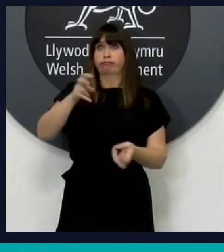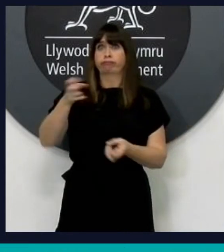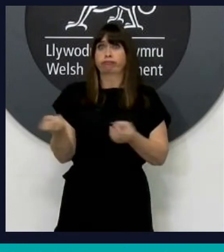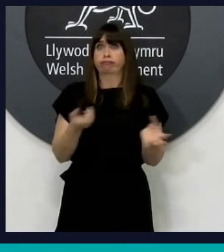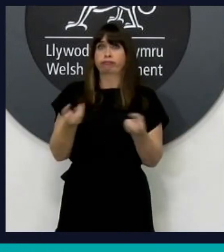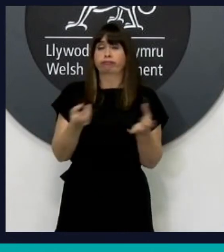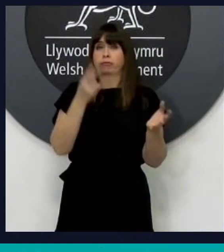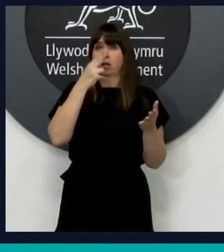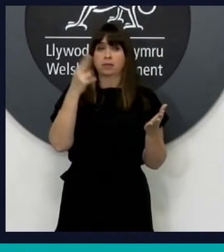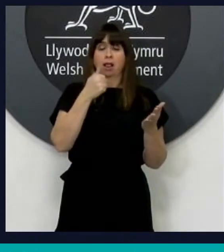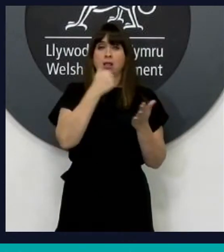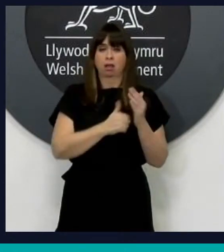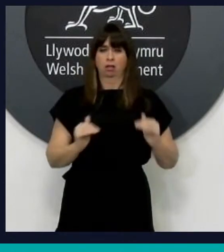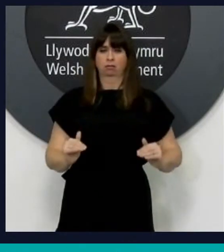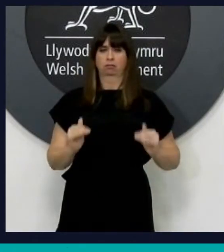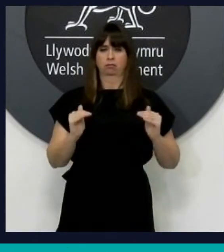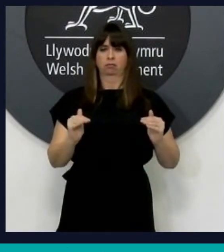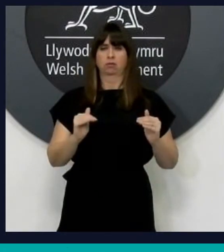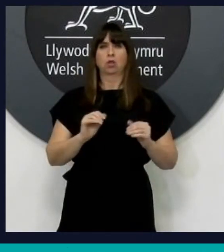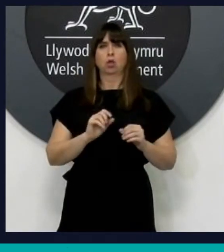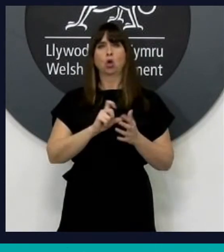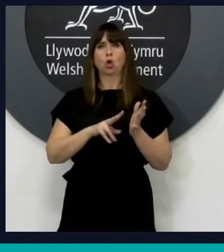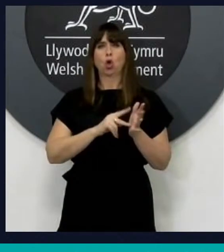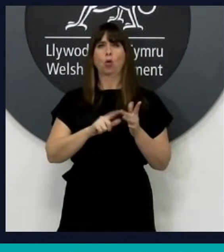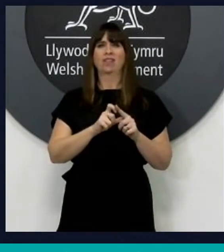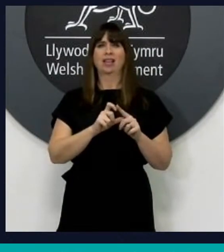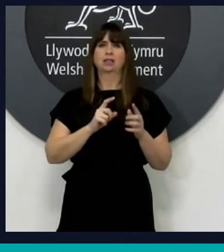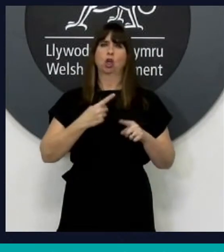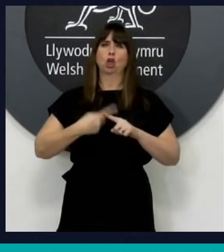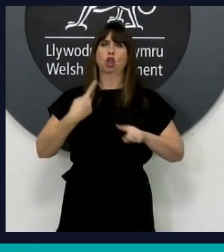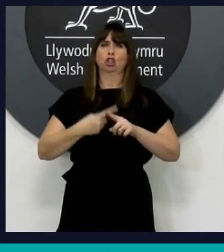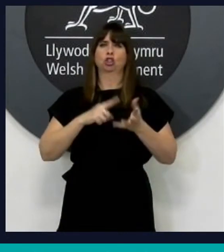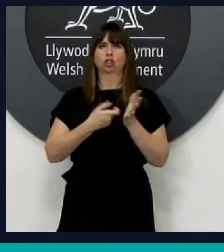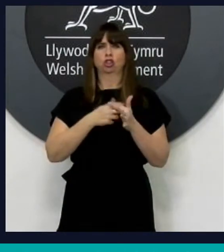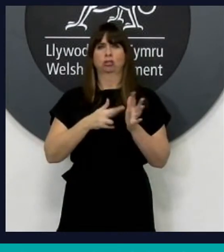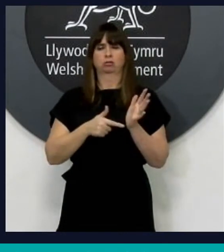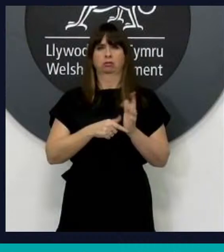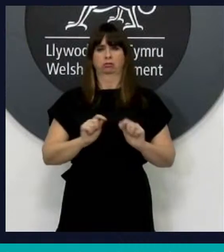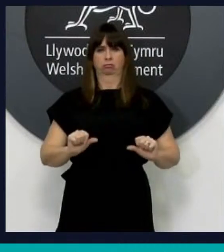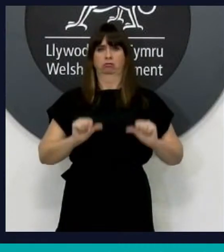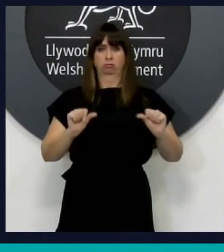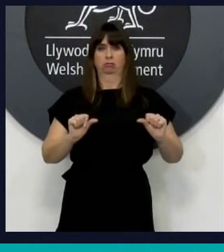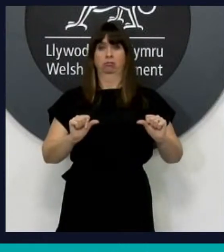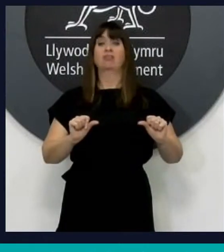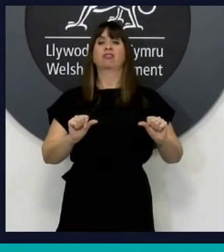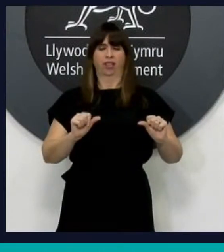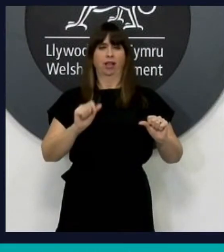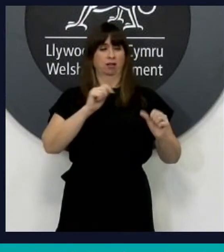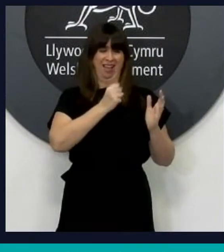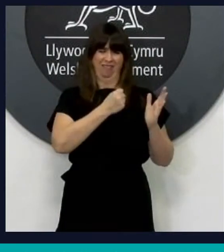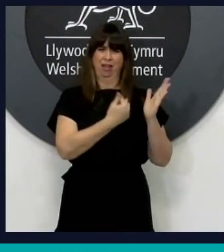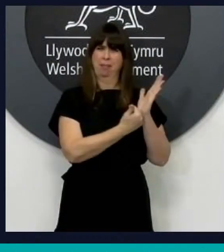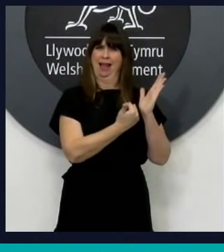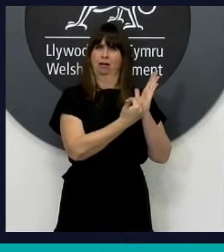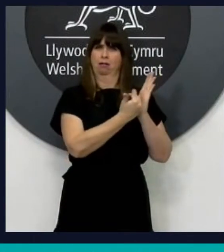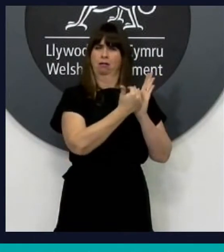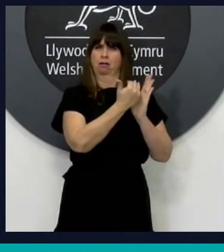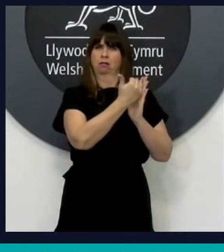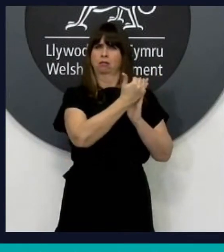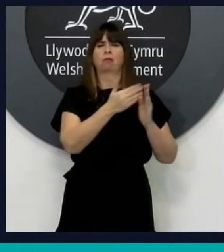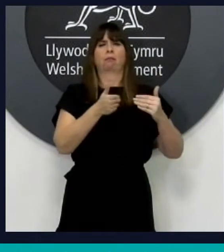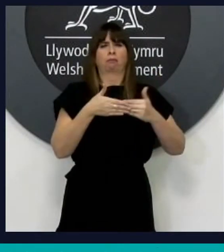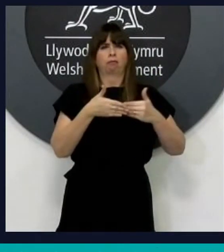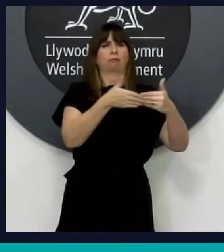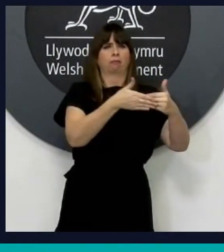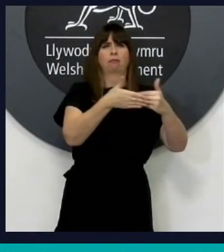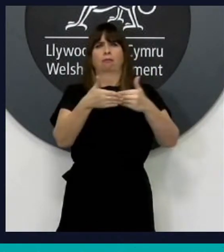with the COVID urgent, and we would need to look into the situation as to how quickly we would move up through those